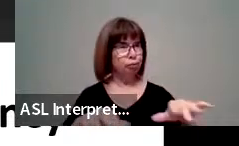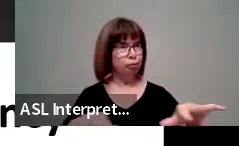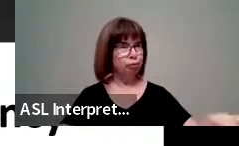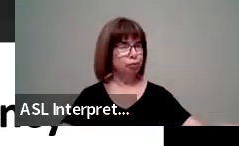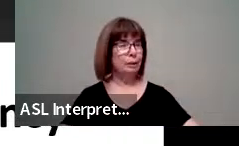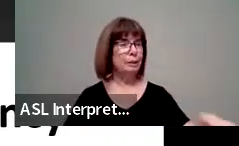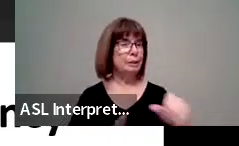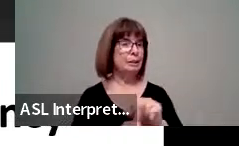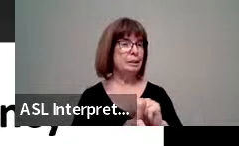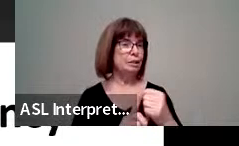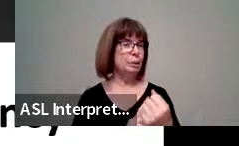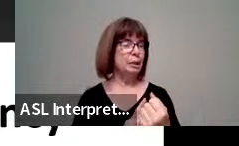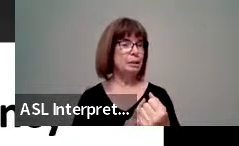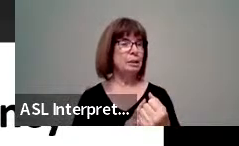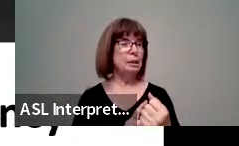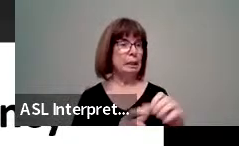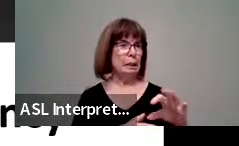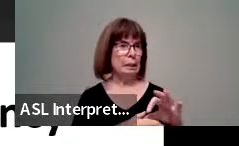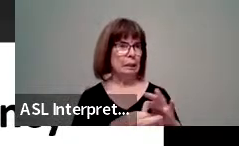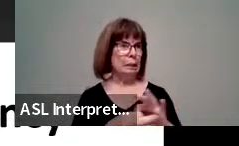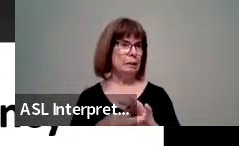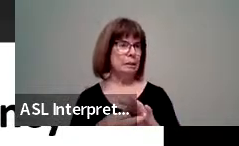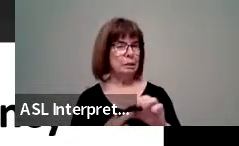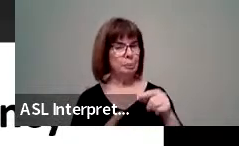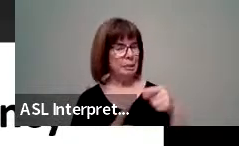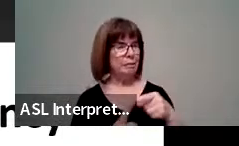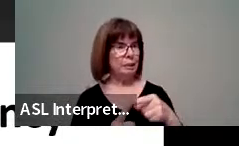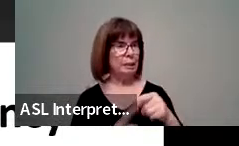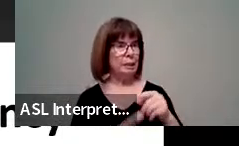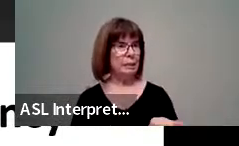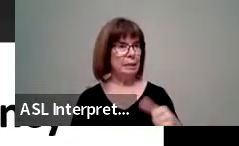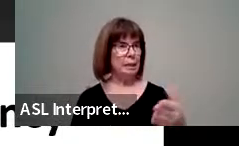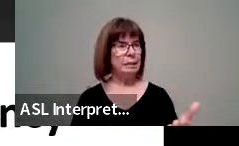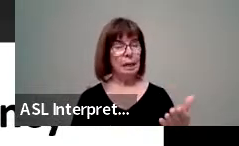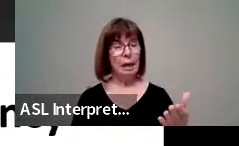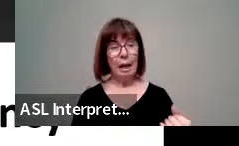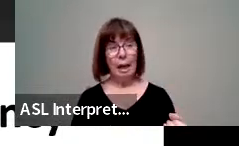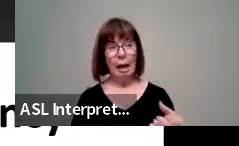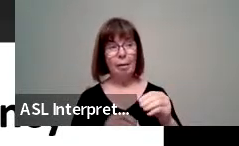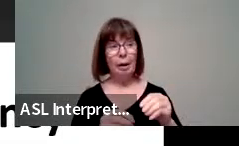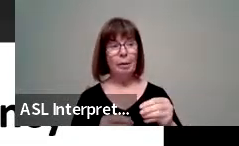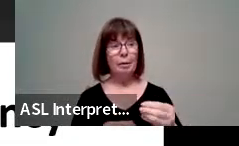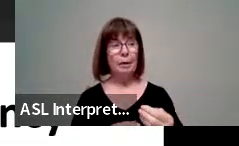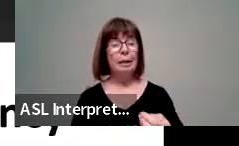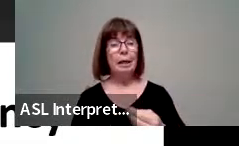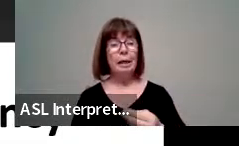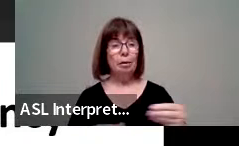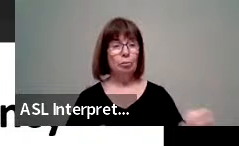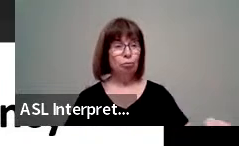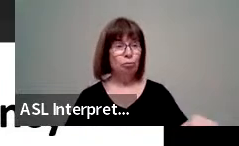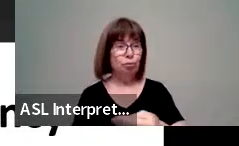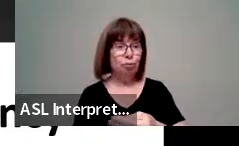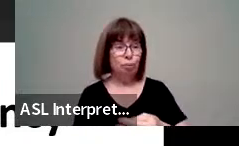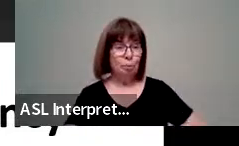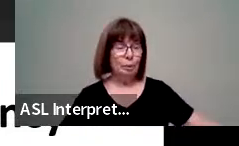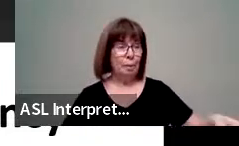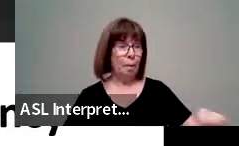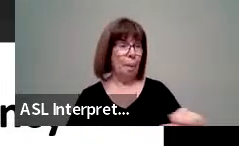deaths, emerging variants, how they're transmitted, how much severe disease they're causing, treatment access on the ground